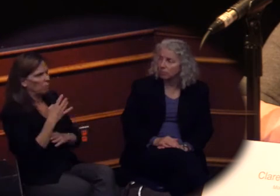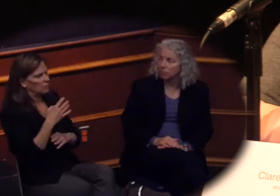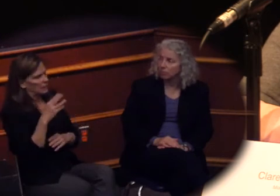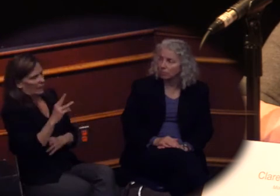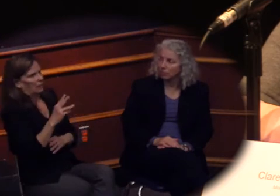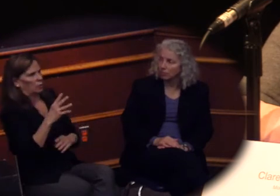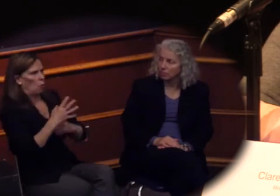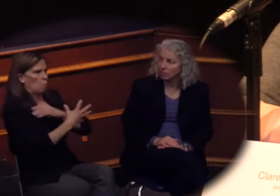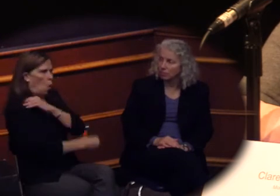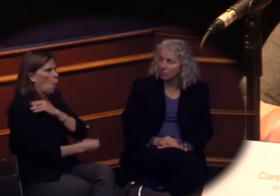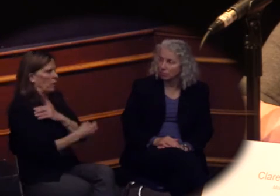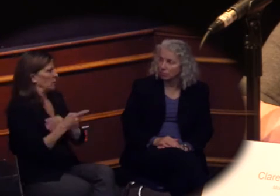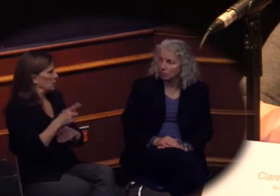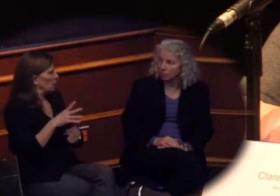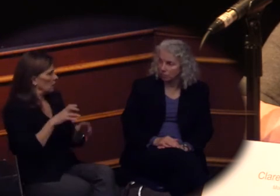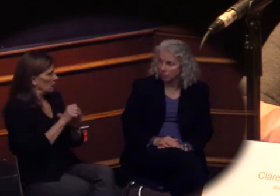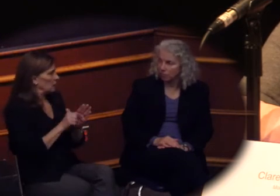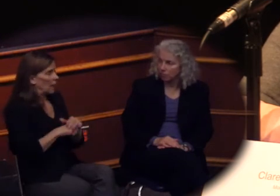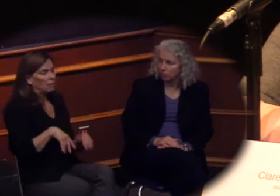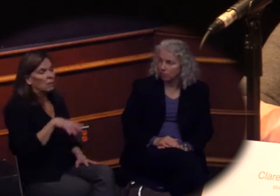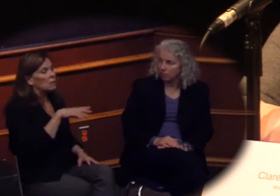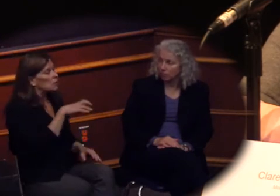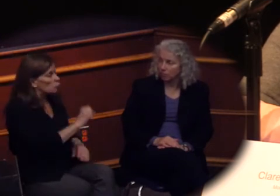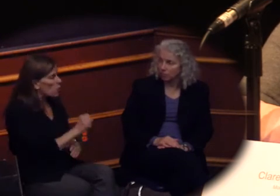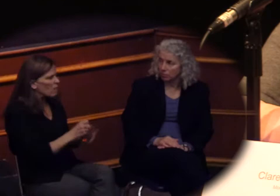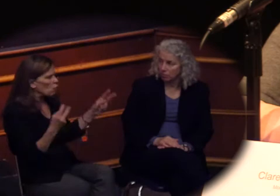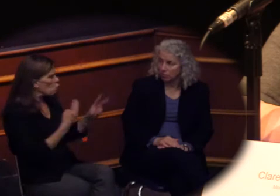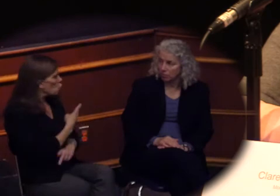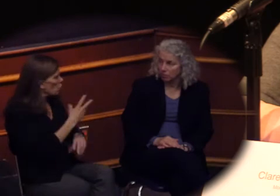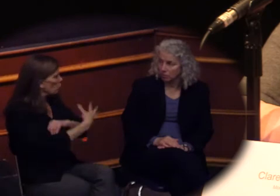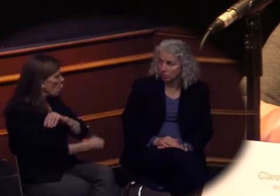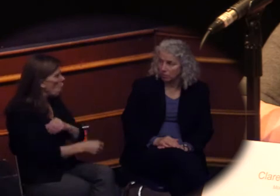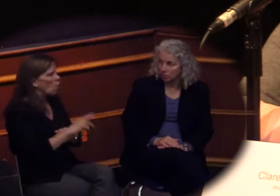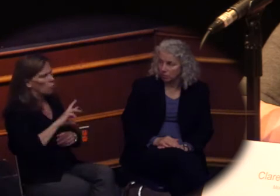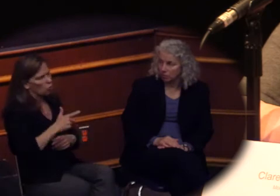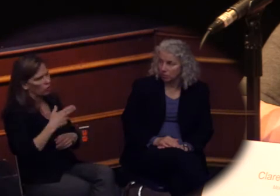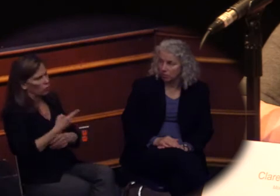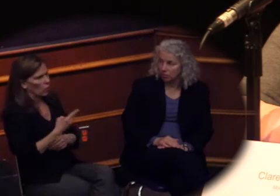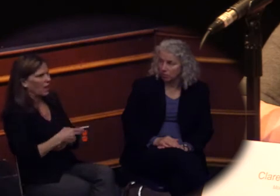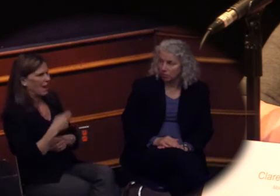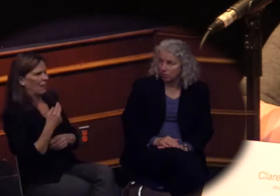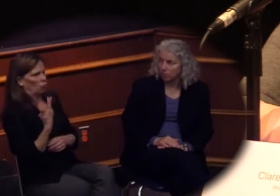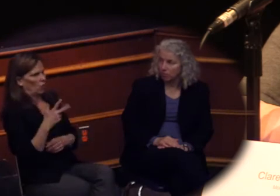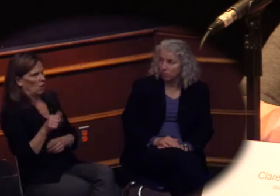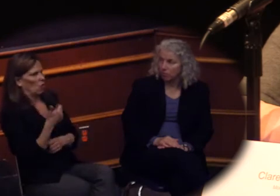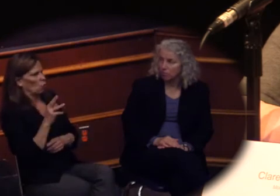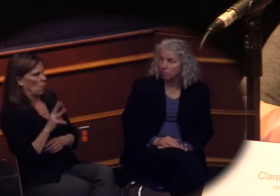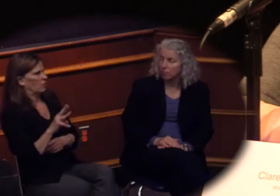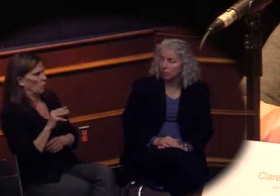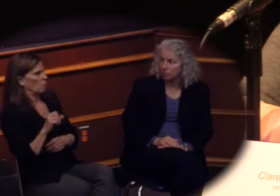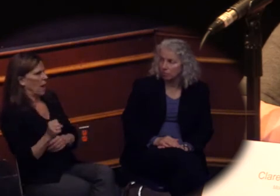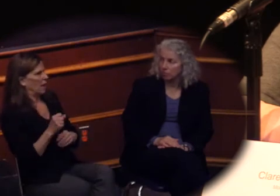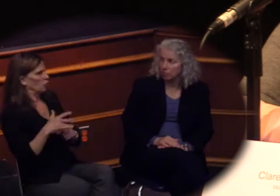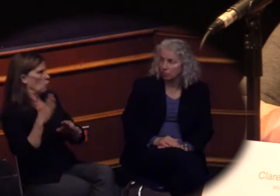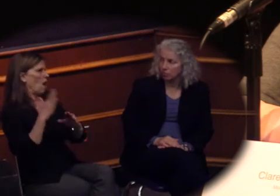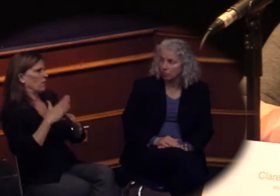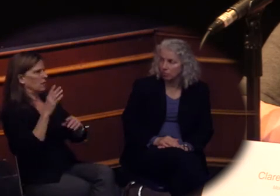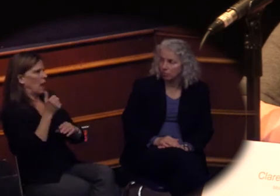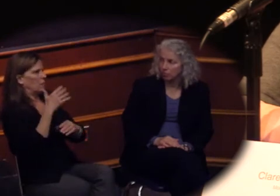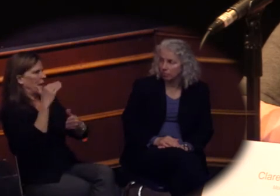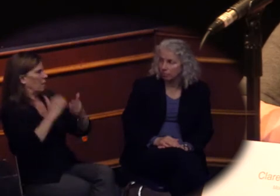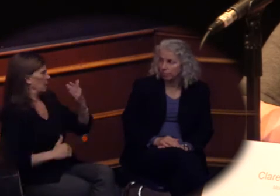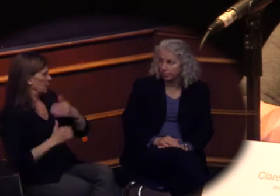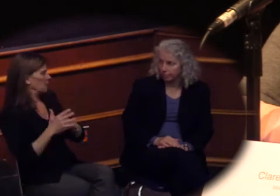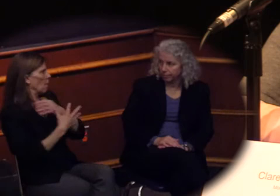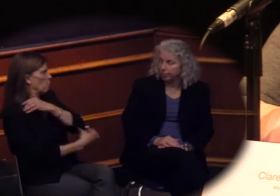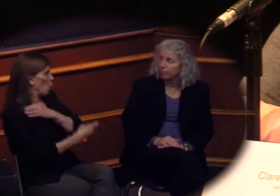state. Springfield is the poorest city in the state. The third and three of the Western Mass cities make the top ten. Is